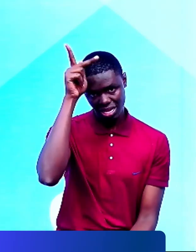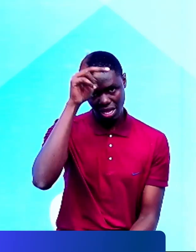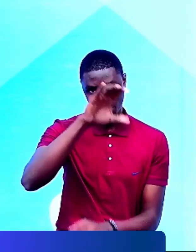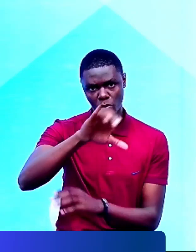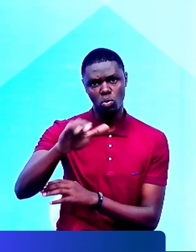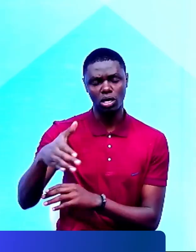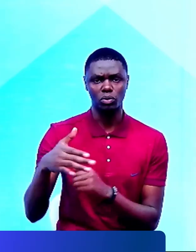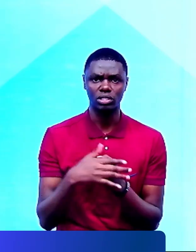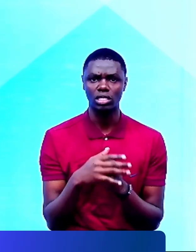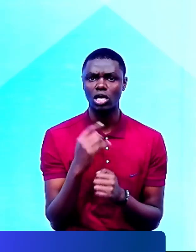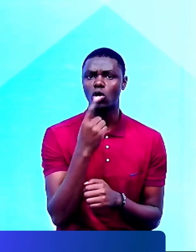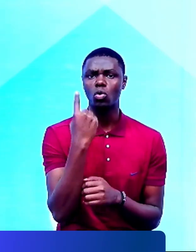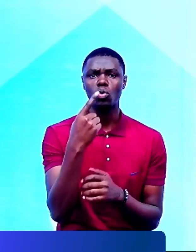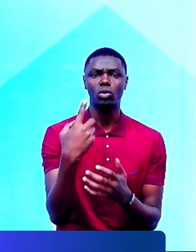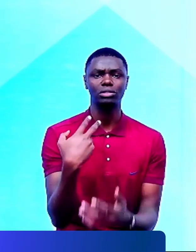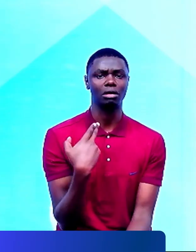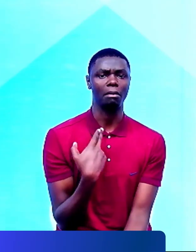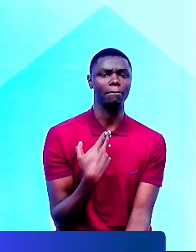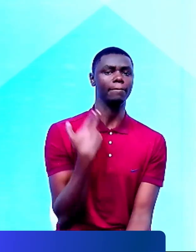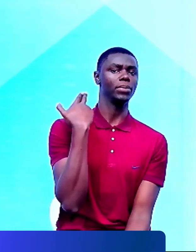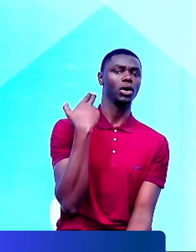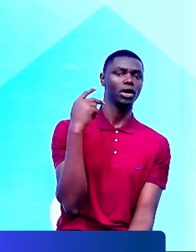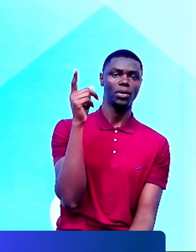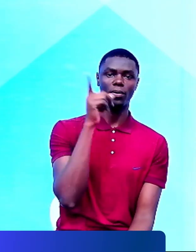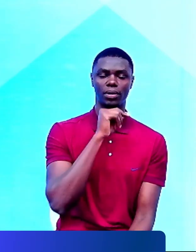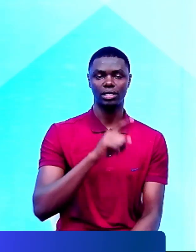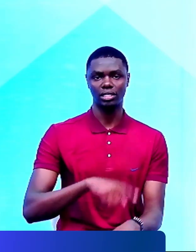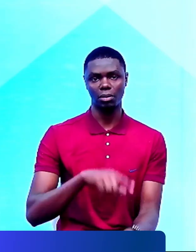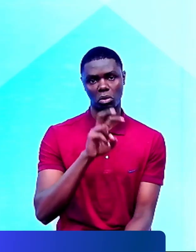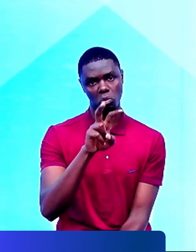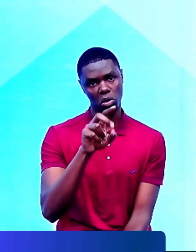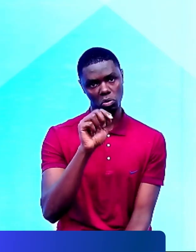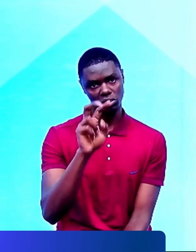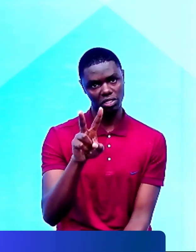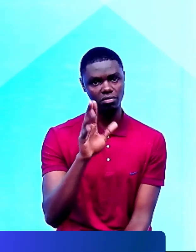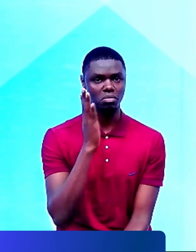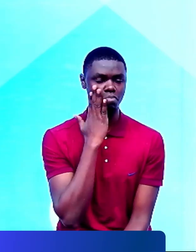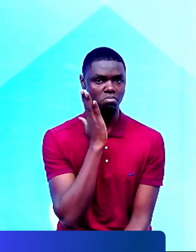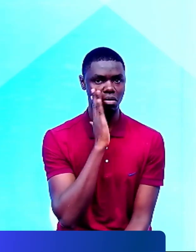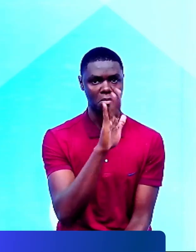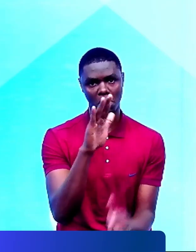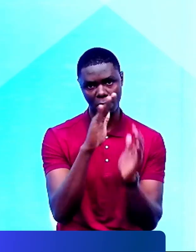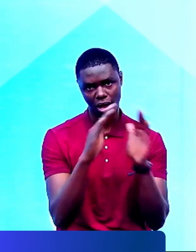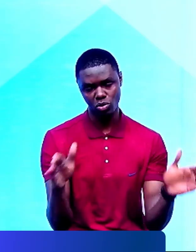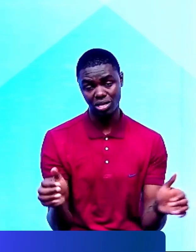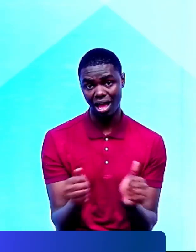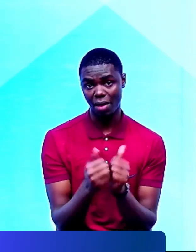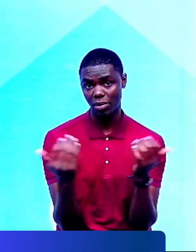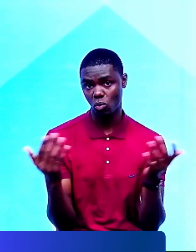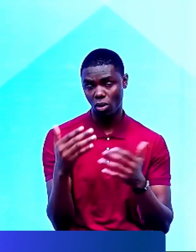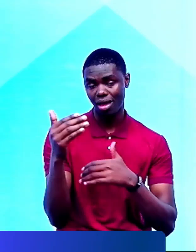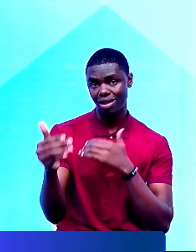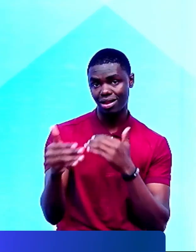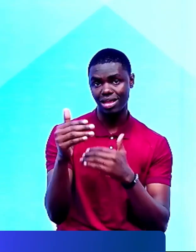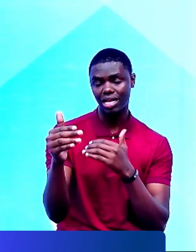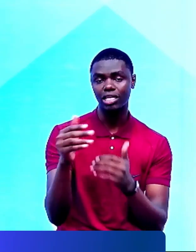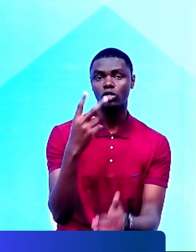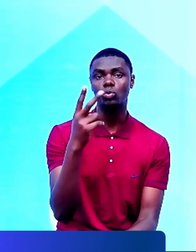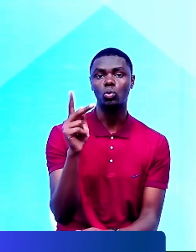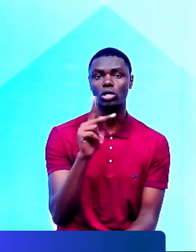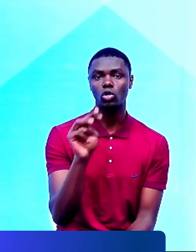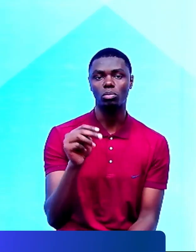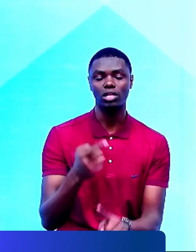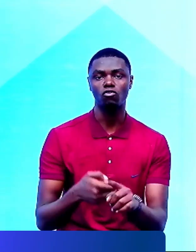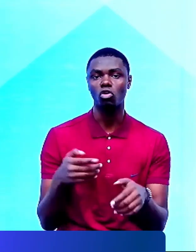fatally struck by gunfire while watching television with her mother. This happened nearly 2 kilometers away